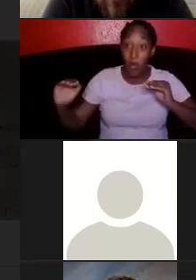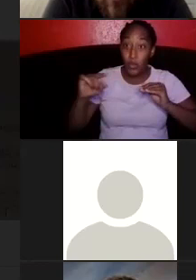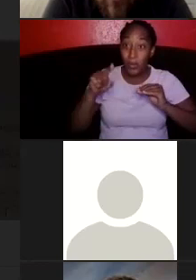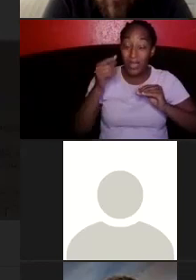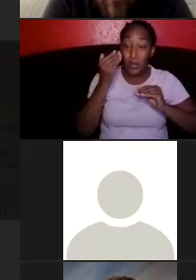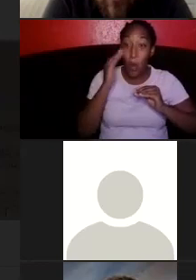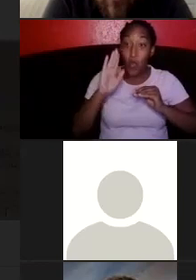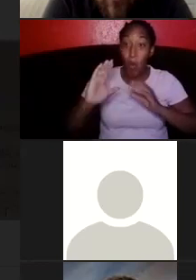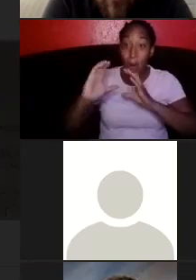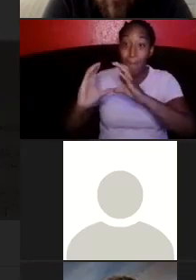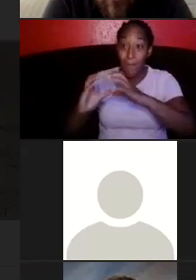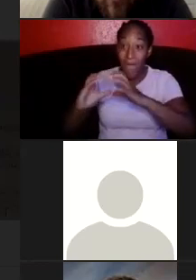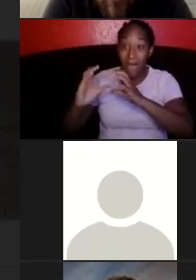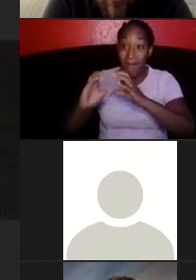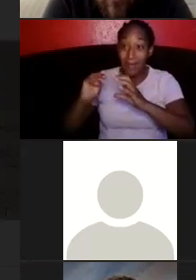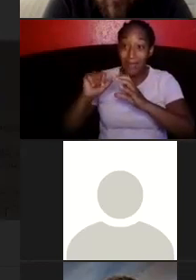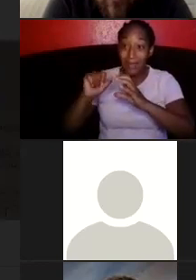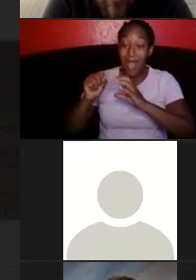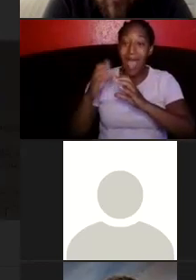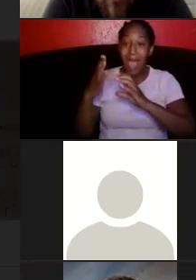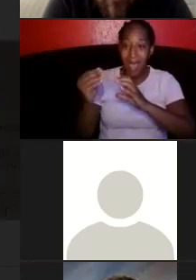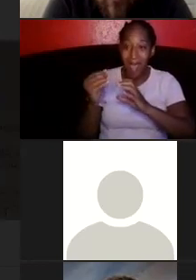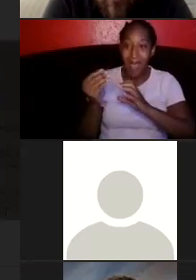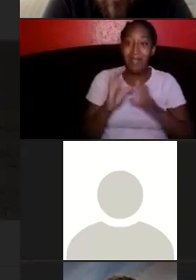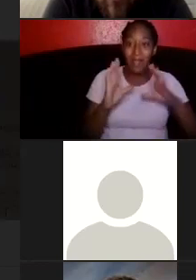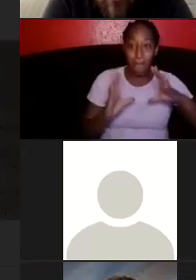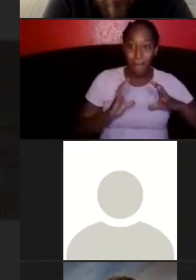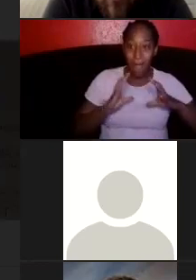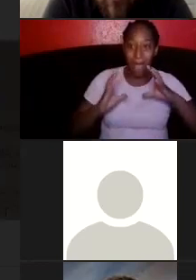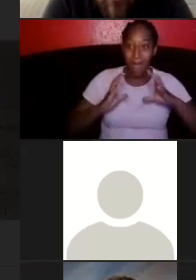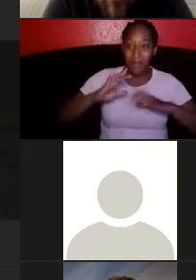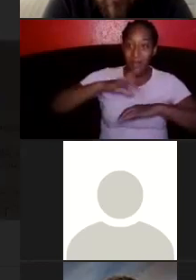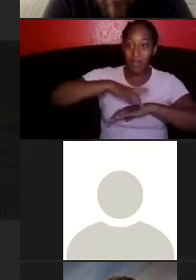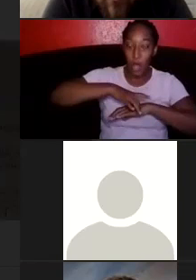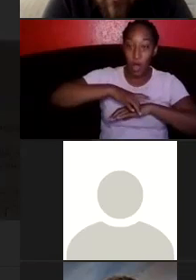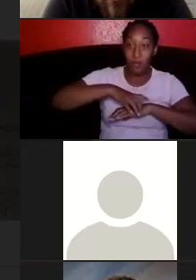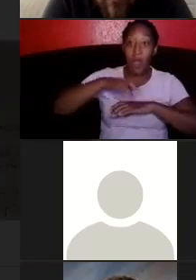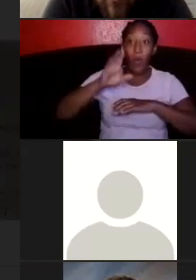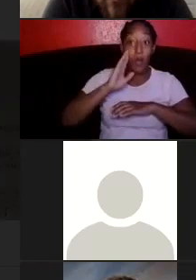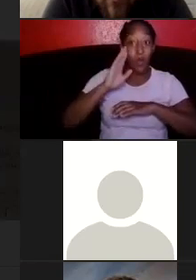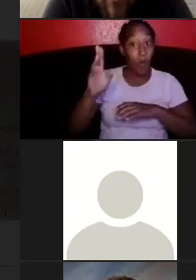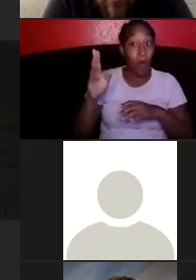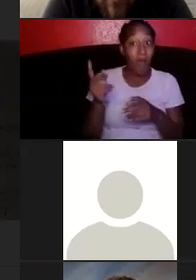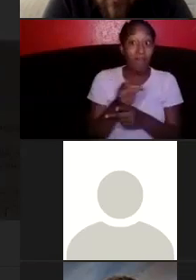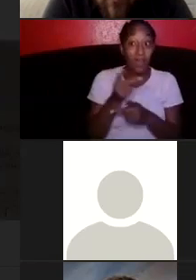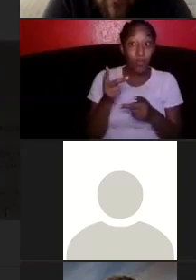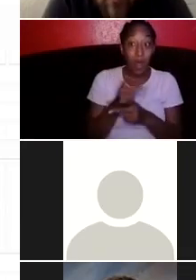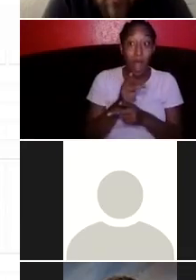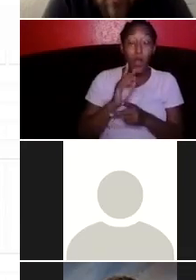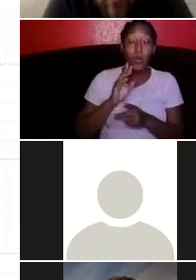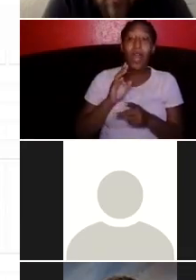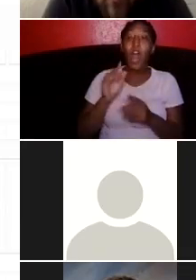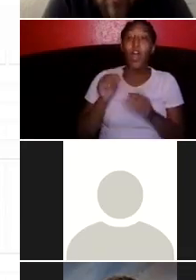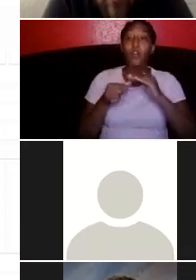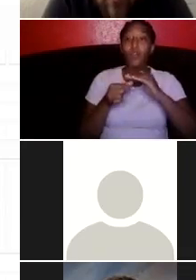out how much gravitational attraction. So I plugged in big G, because remember the formula